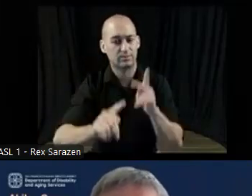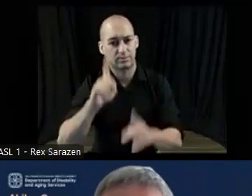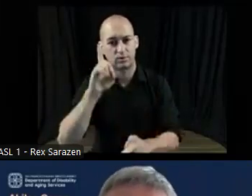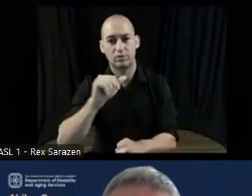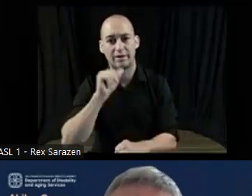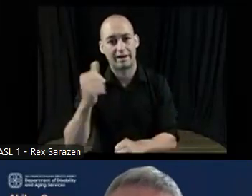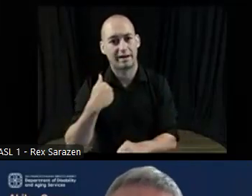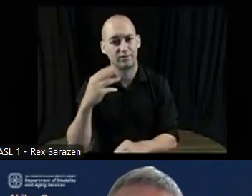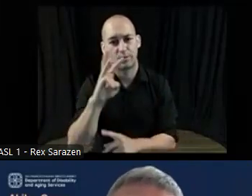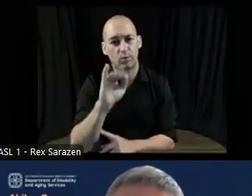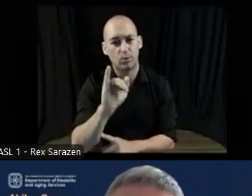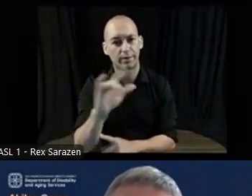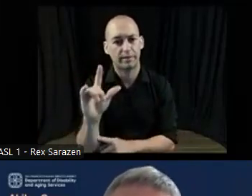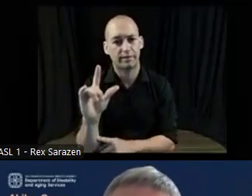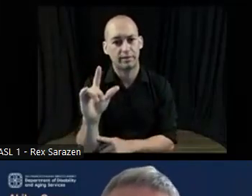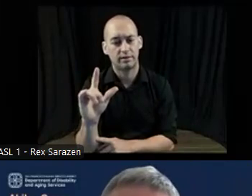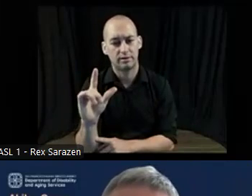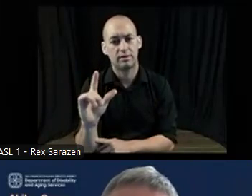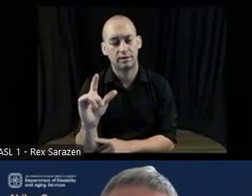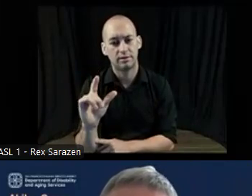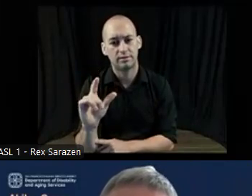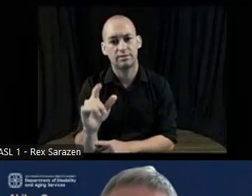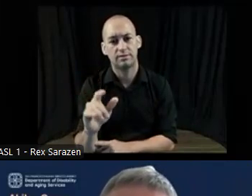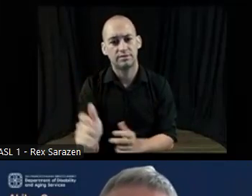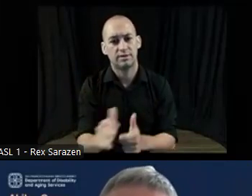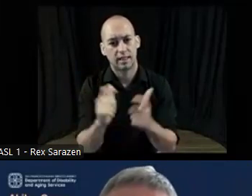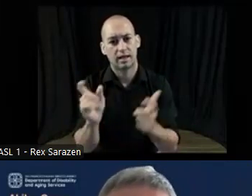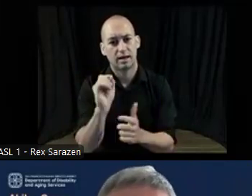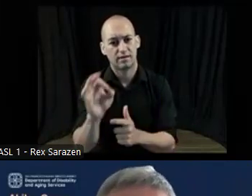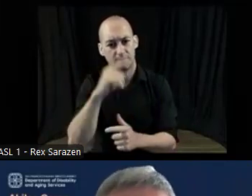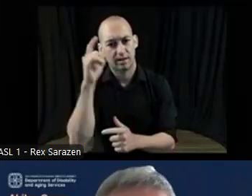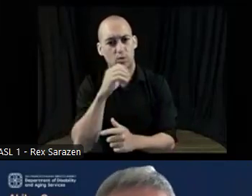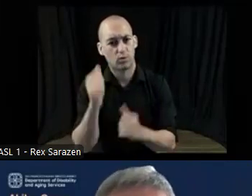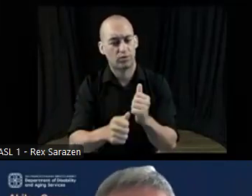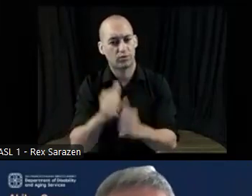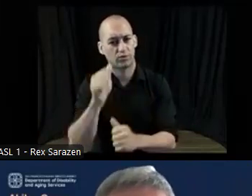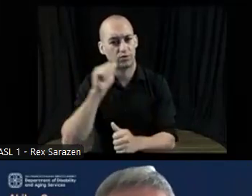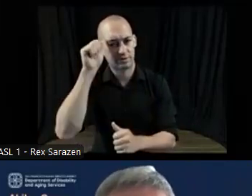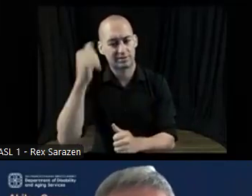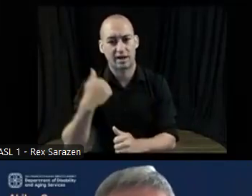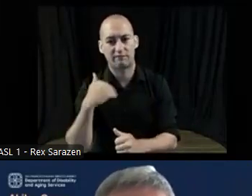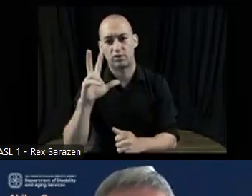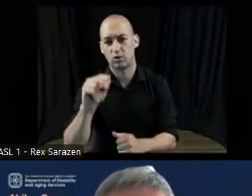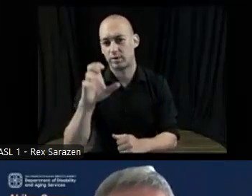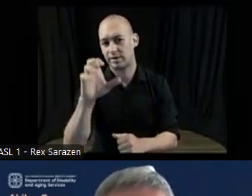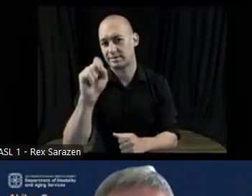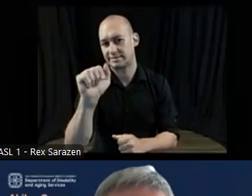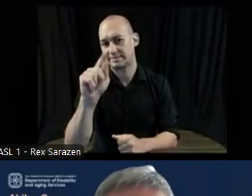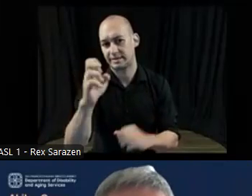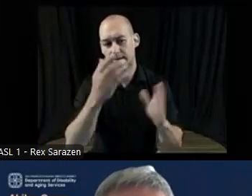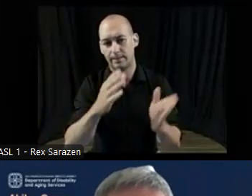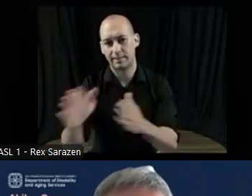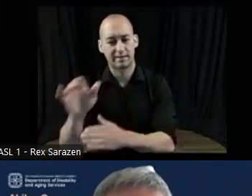will. So a lot of Black older adults don't have any kind of estate planning, which really impacts